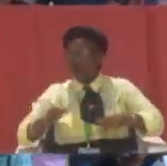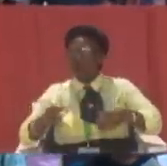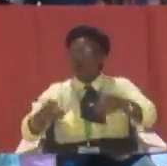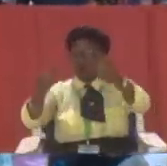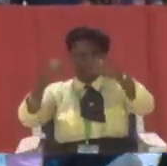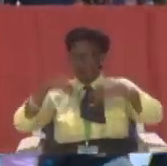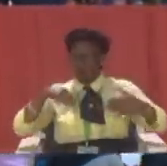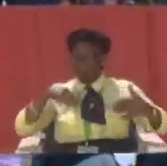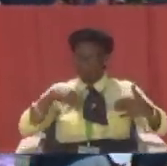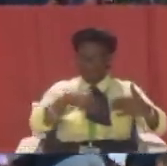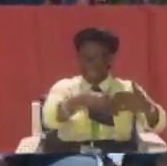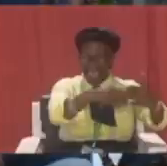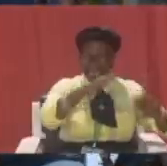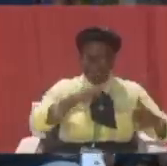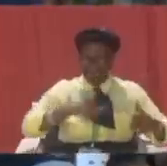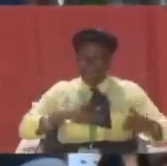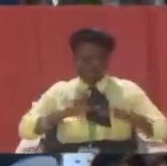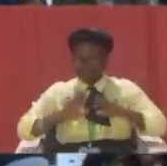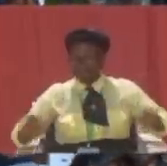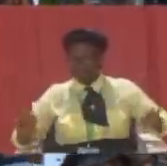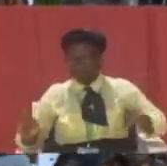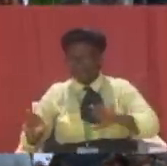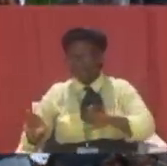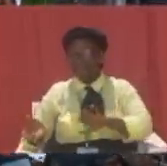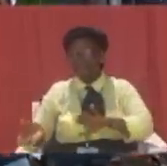Death, stay away from my family.